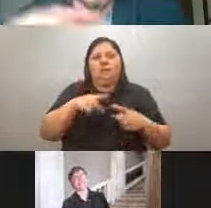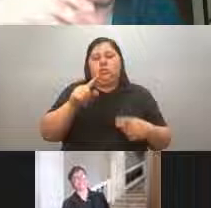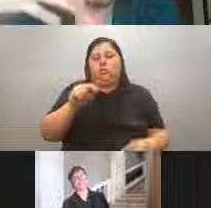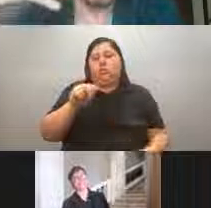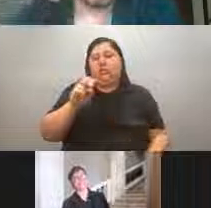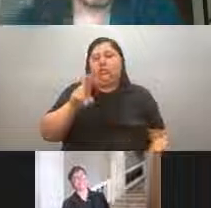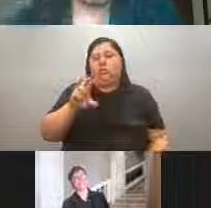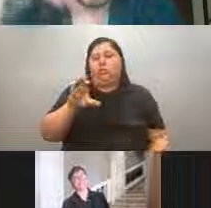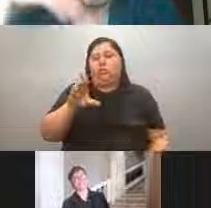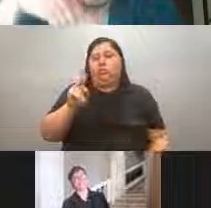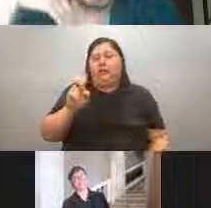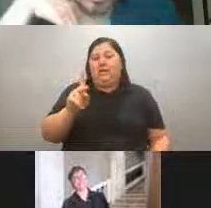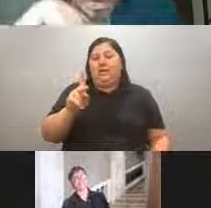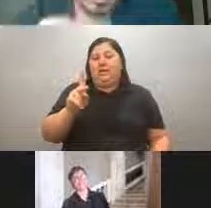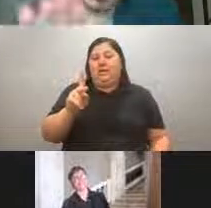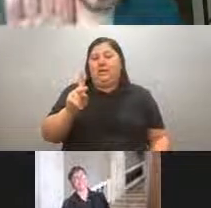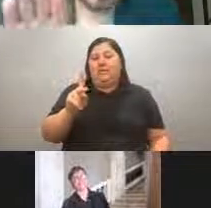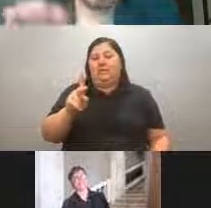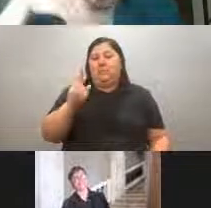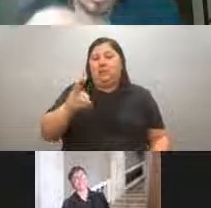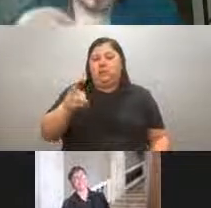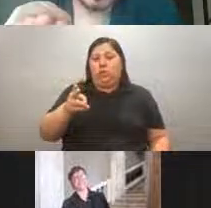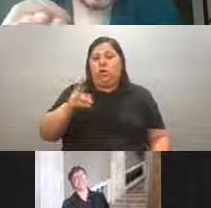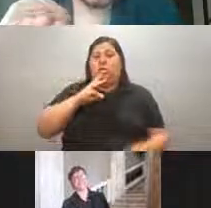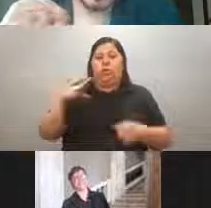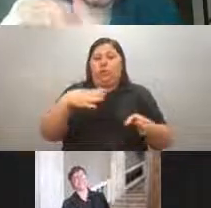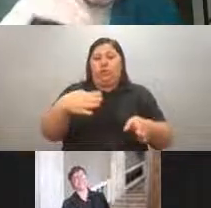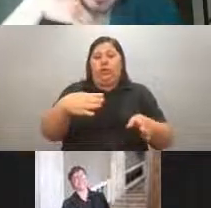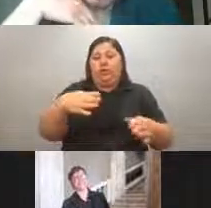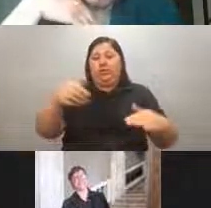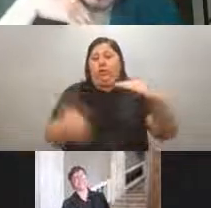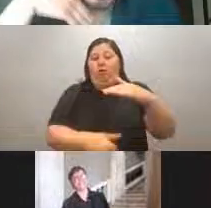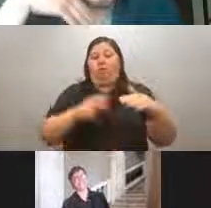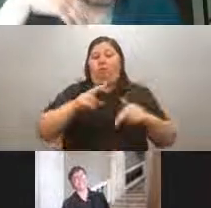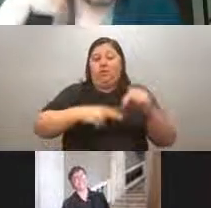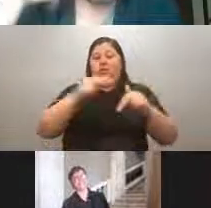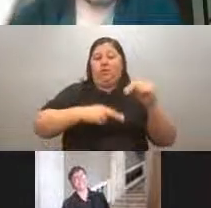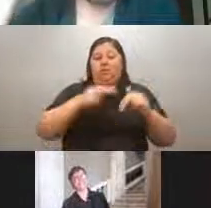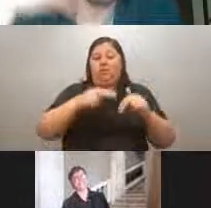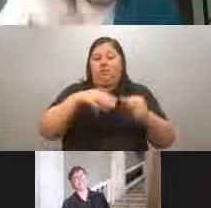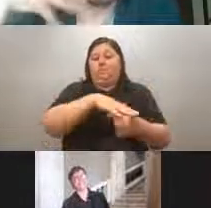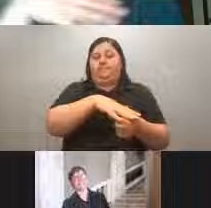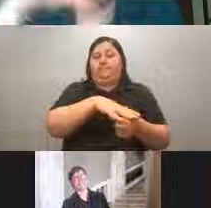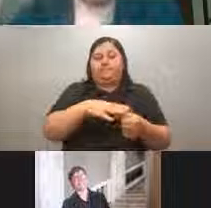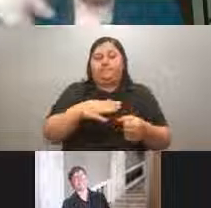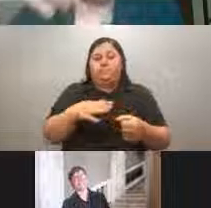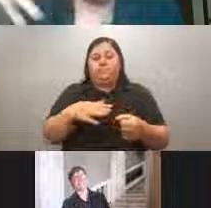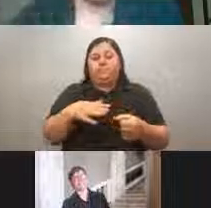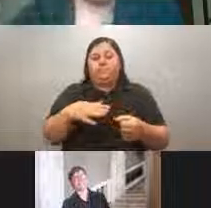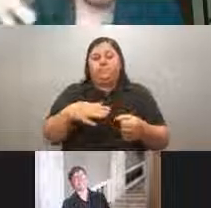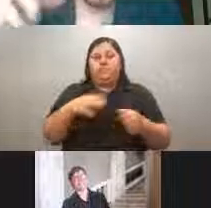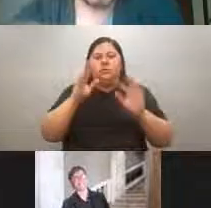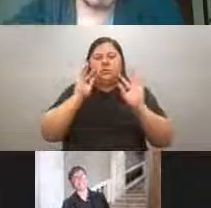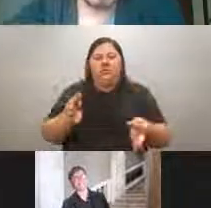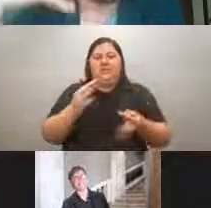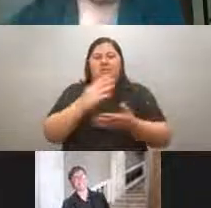which historically ran through or underneath the building site. So there are definitely some elements that are already